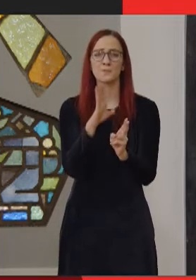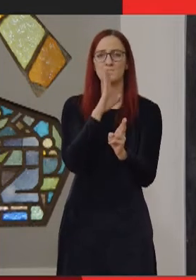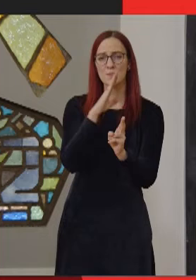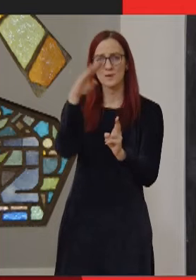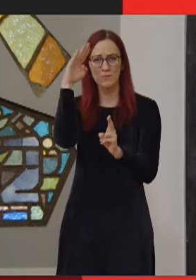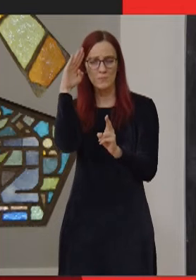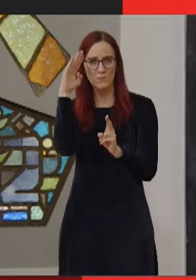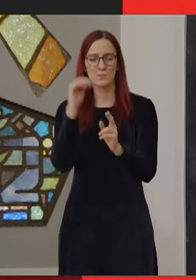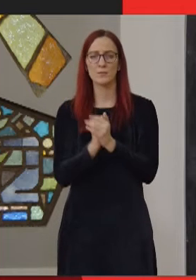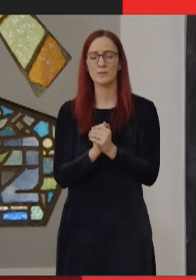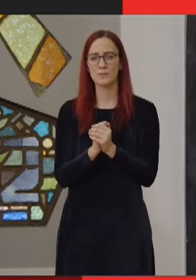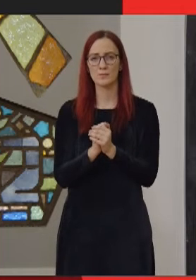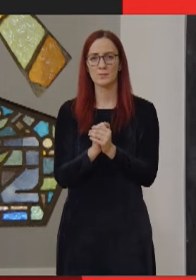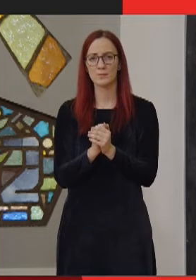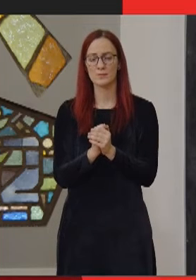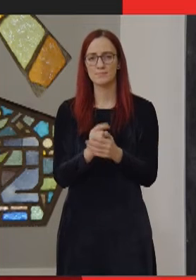there are no